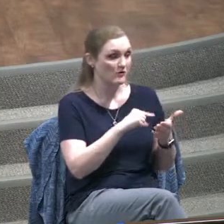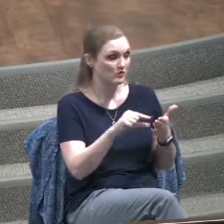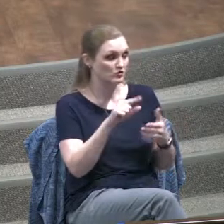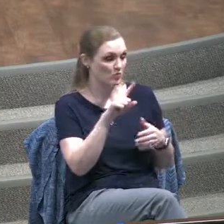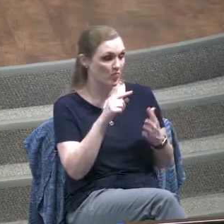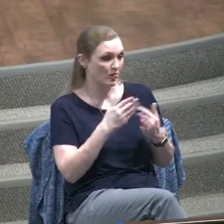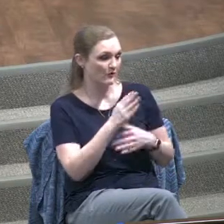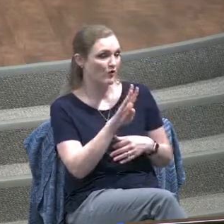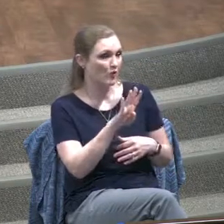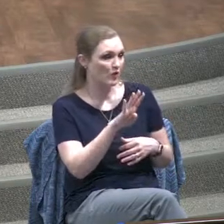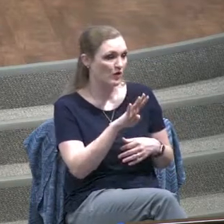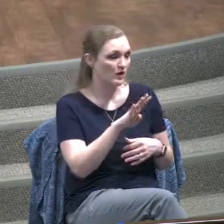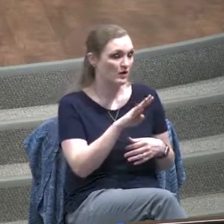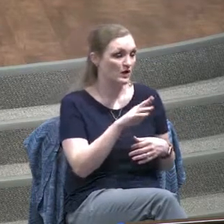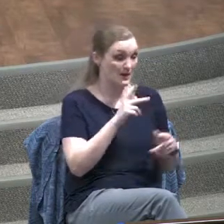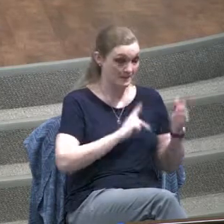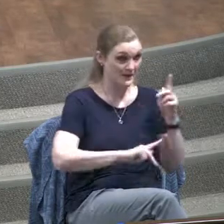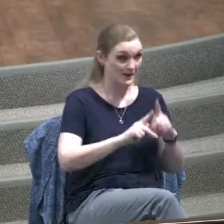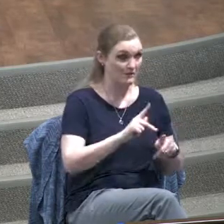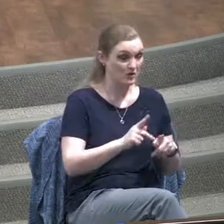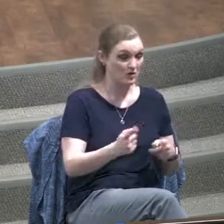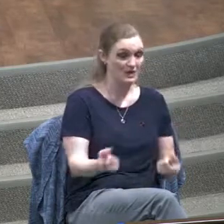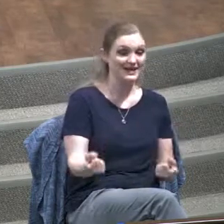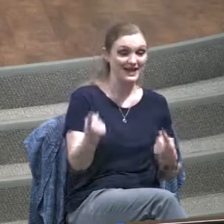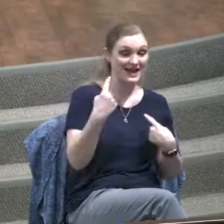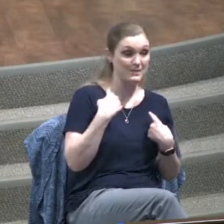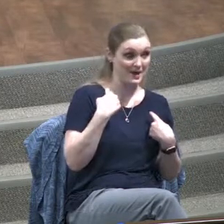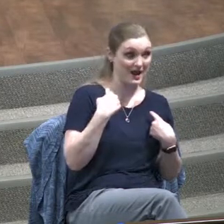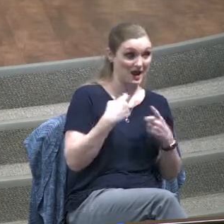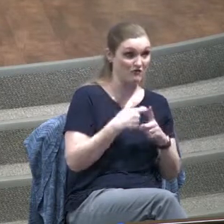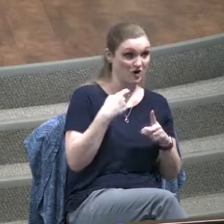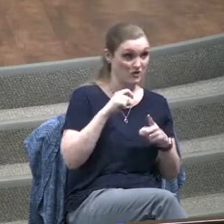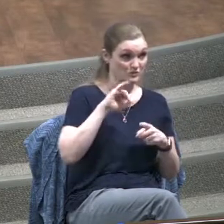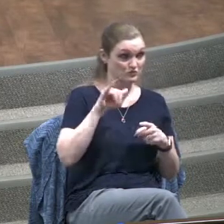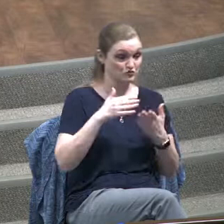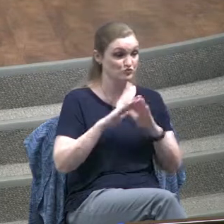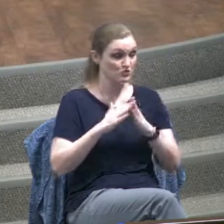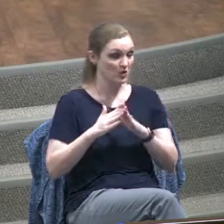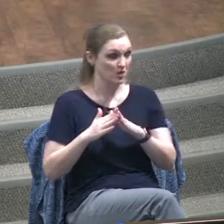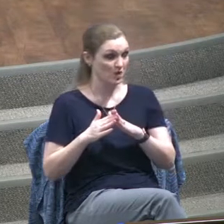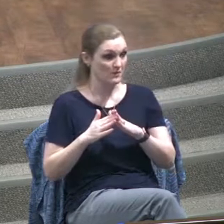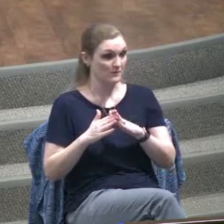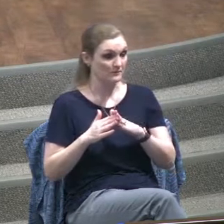through 4. Some people came back from Jerusalem.